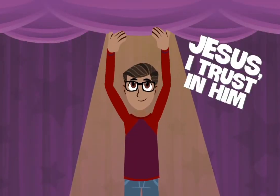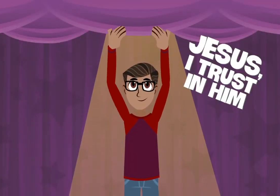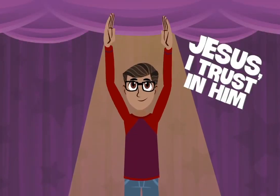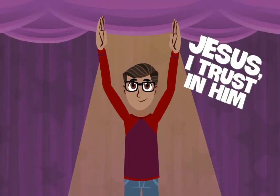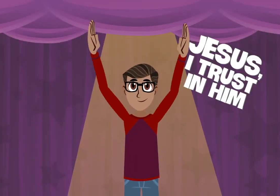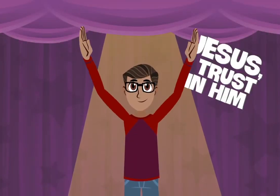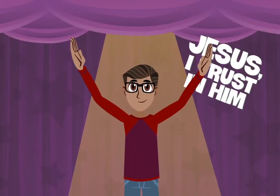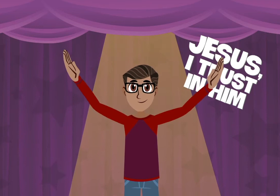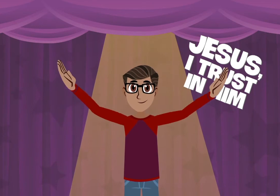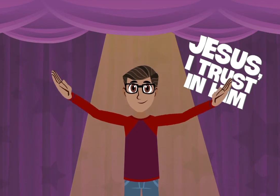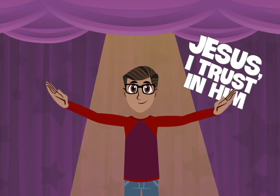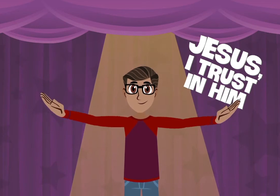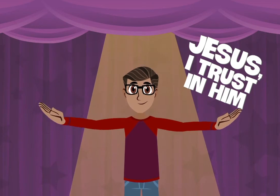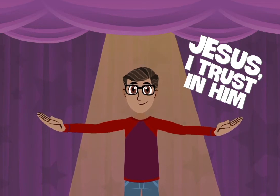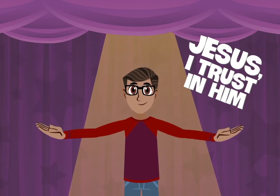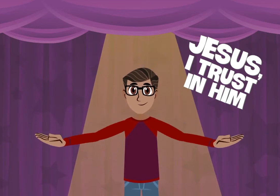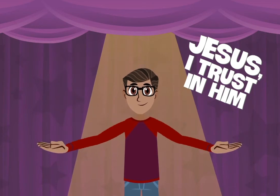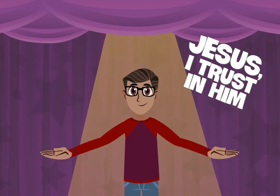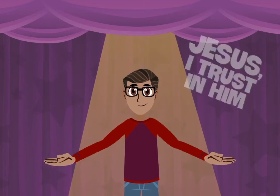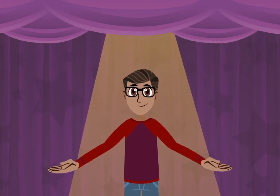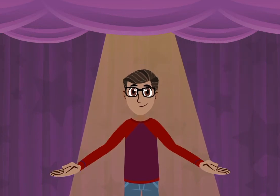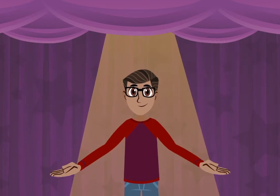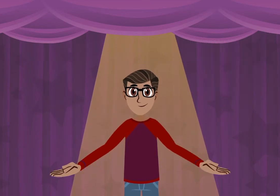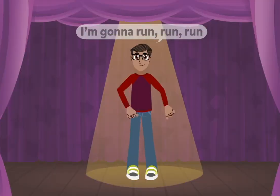Jesus, I trust in